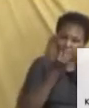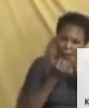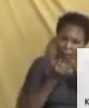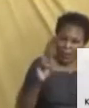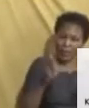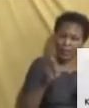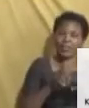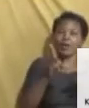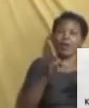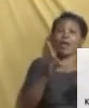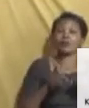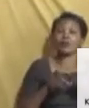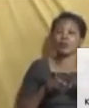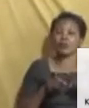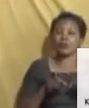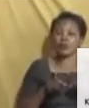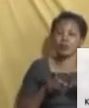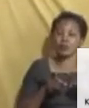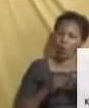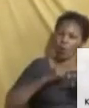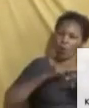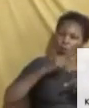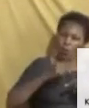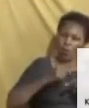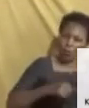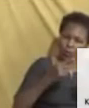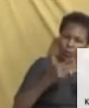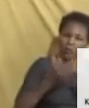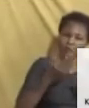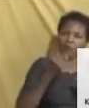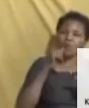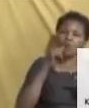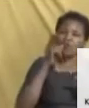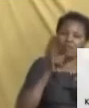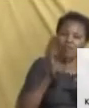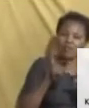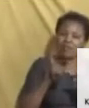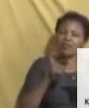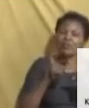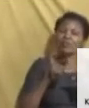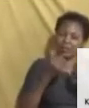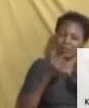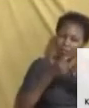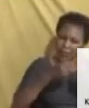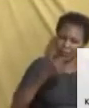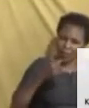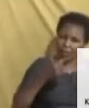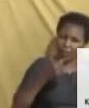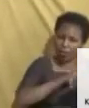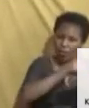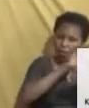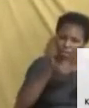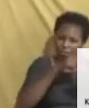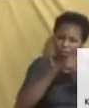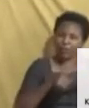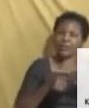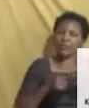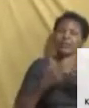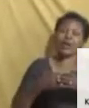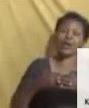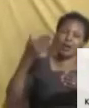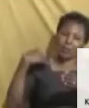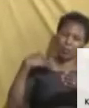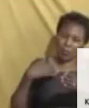accountable. The process towards this entrenchment was a long process. In this BBI bill,